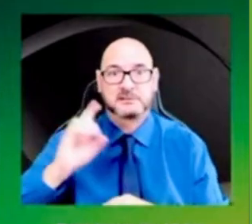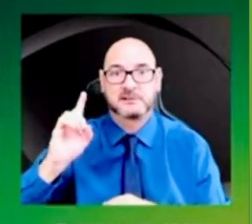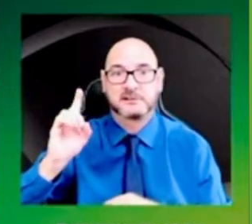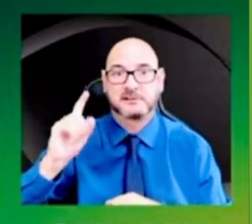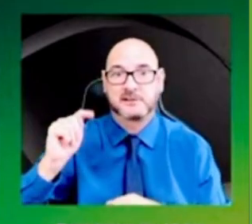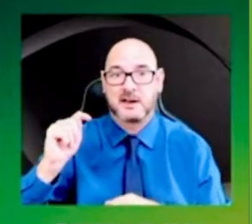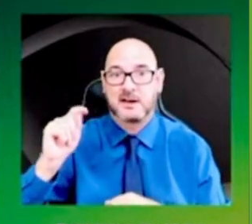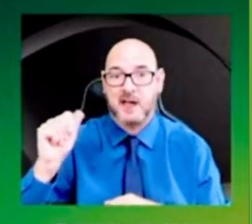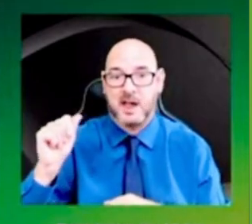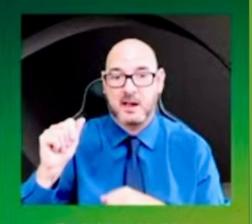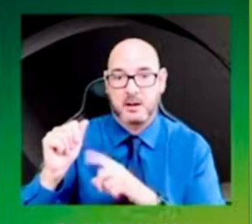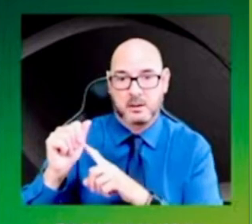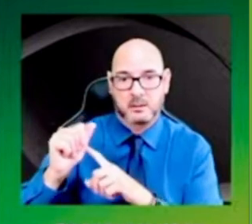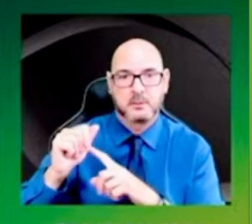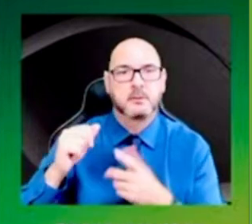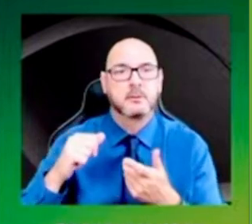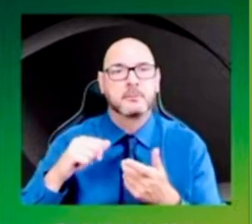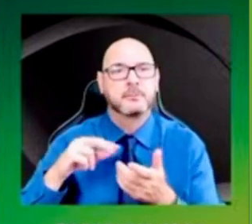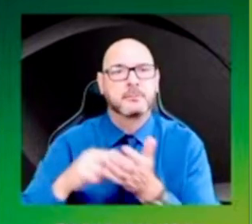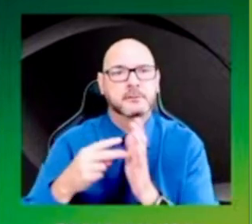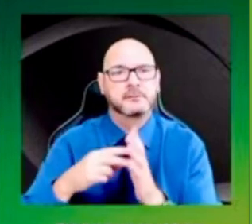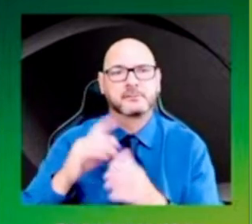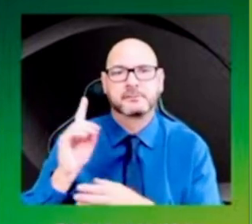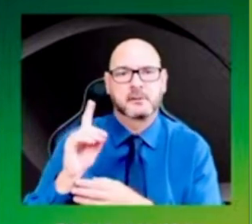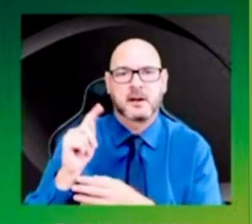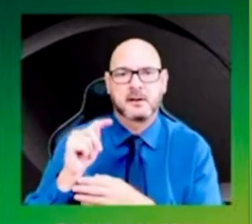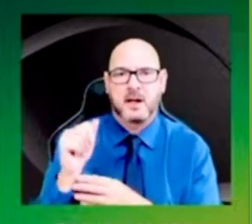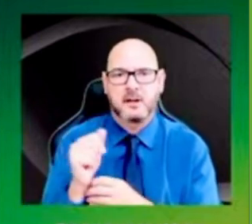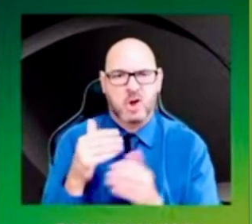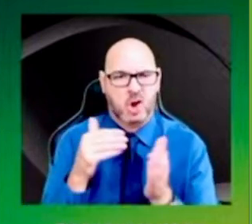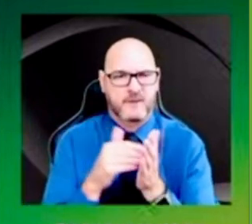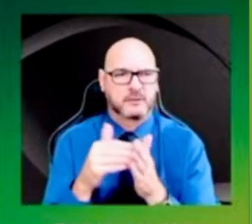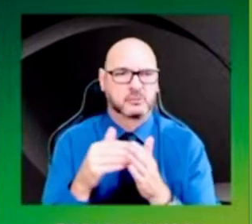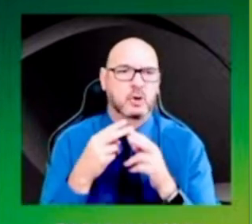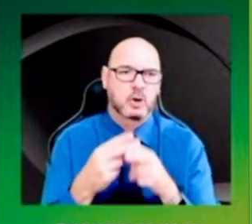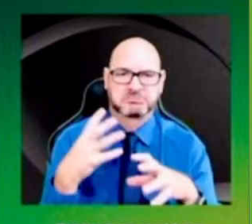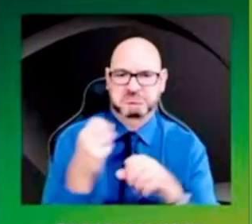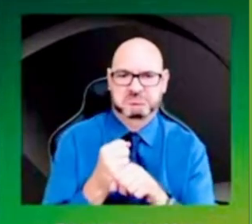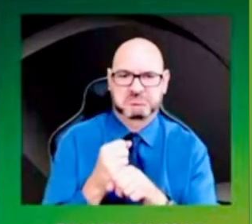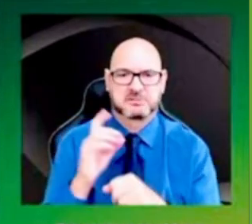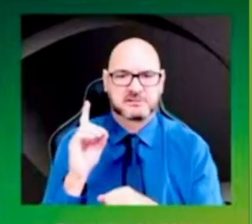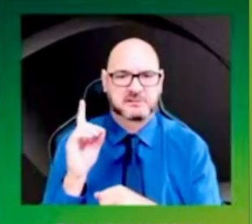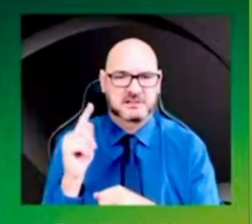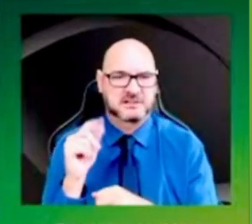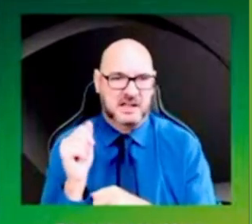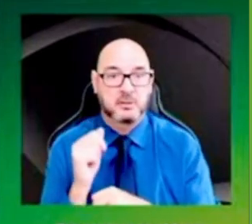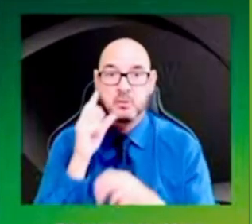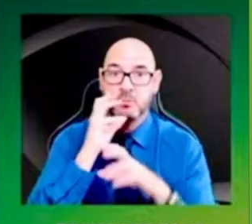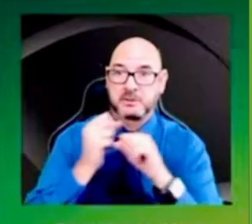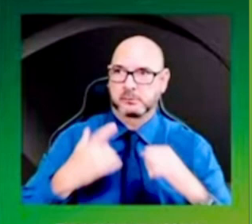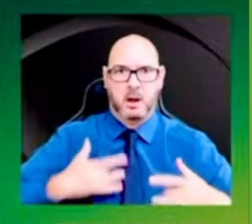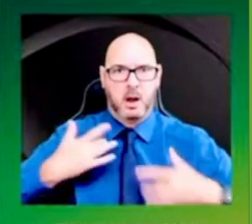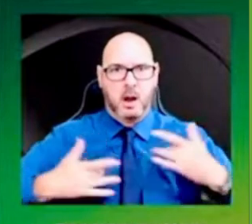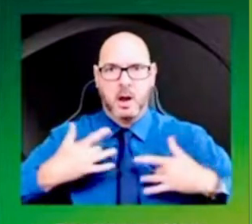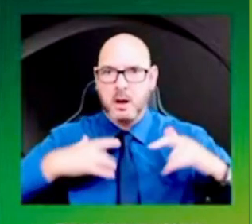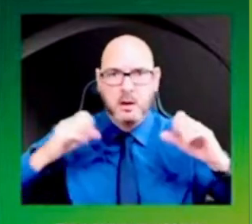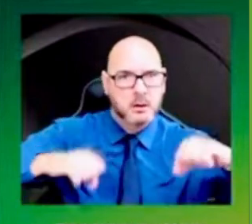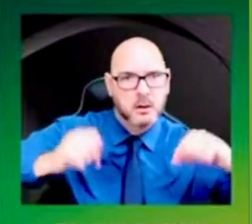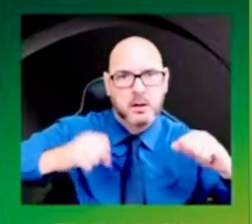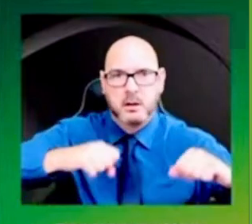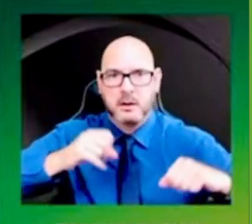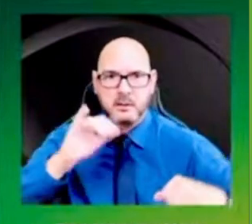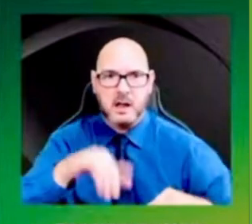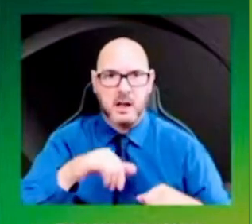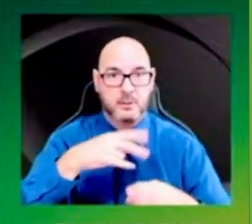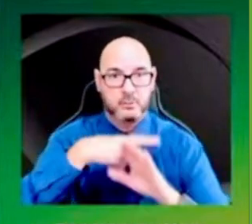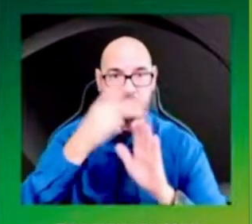So you will see it referred to often as DTA. But the president is very excited about this initiative, as am I. And it is